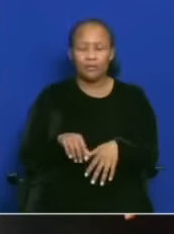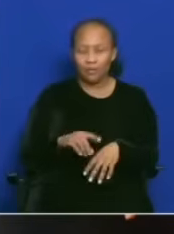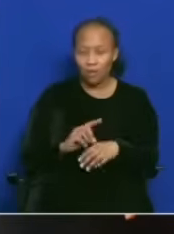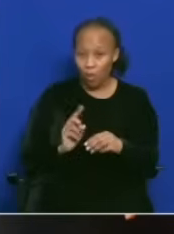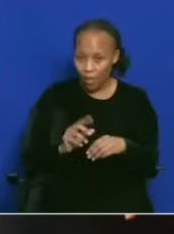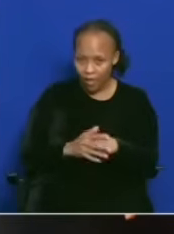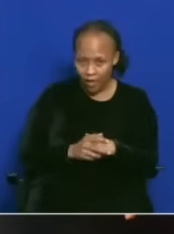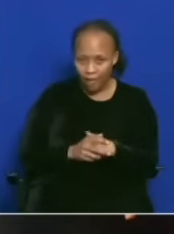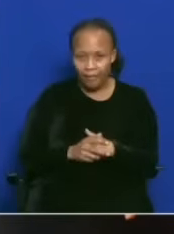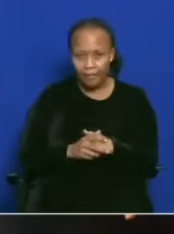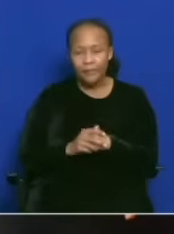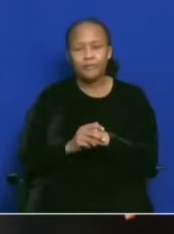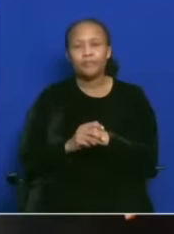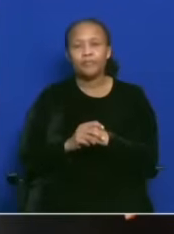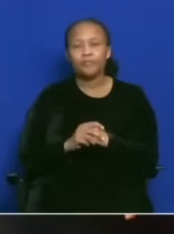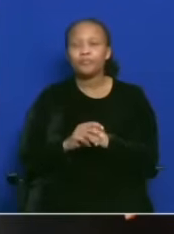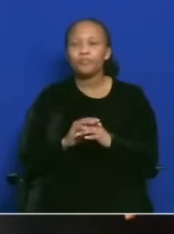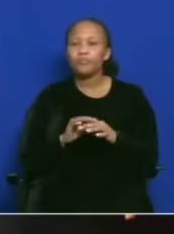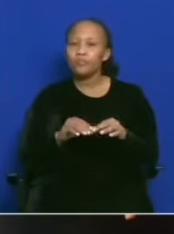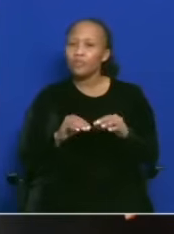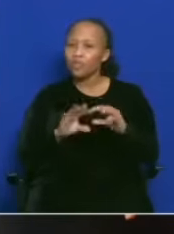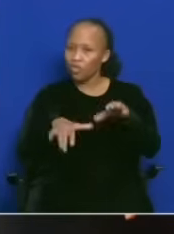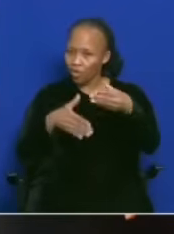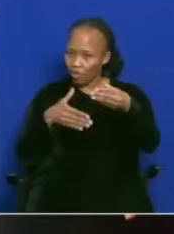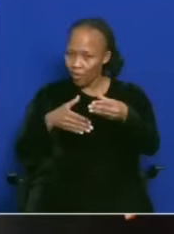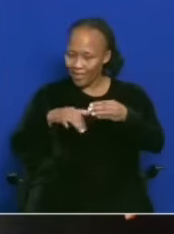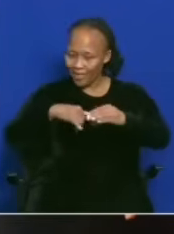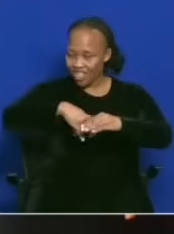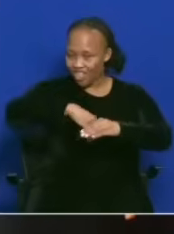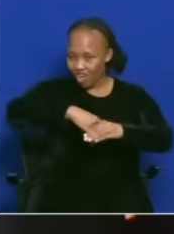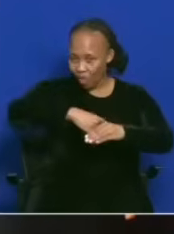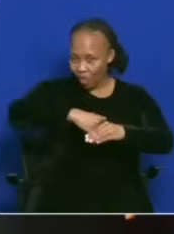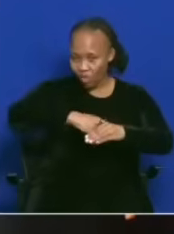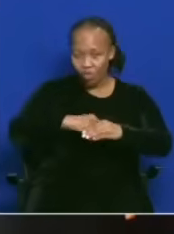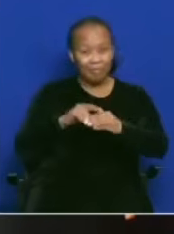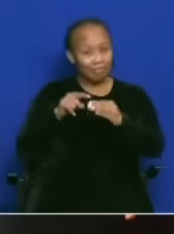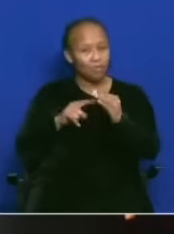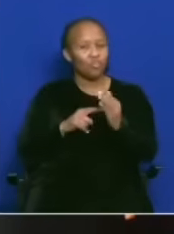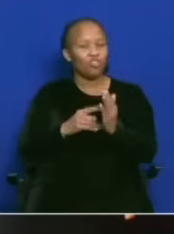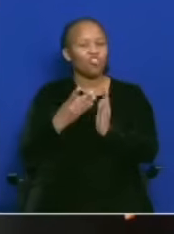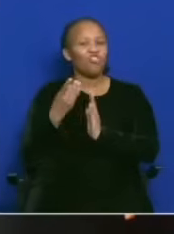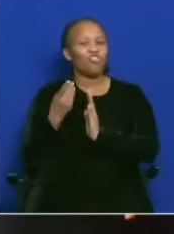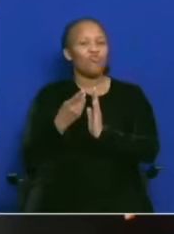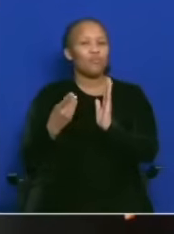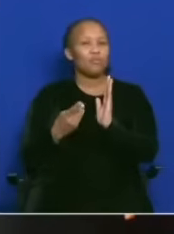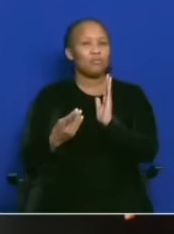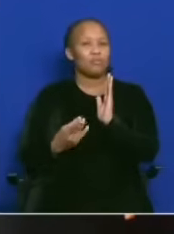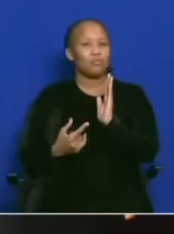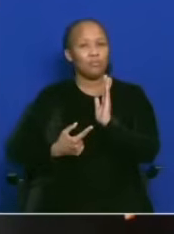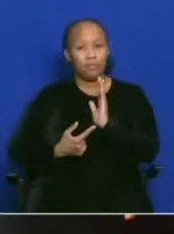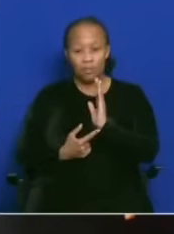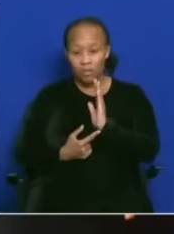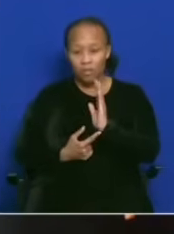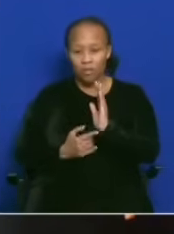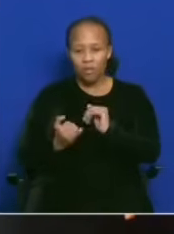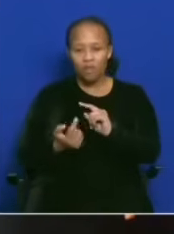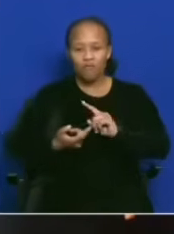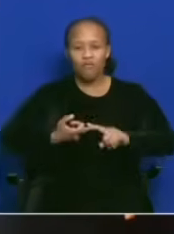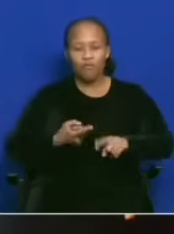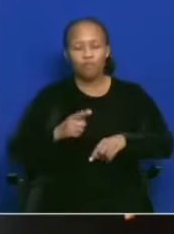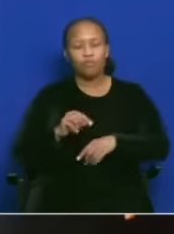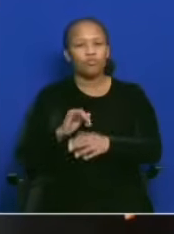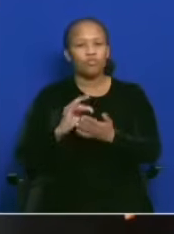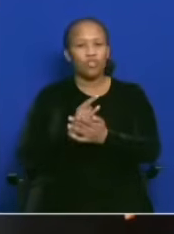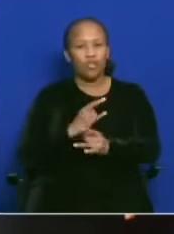document that is still in draft form. I pointed out that in the chat you can see it says V3 version